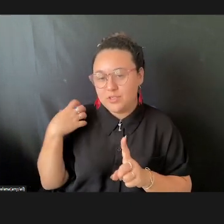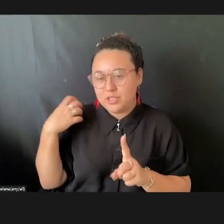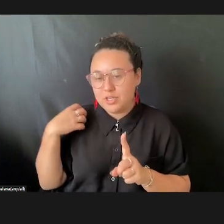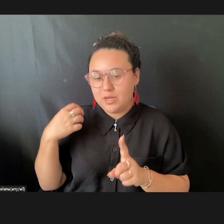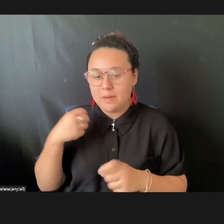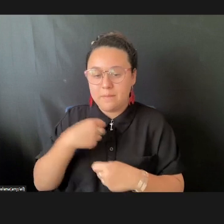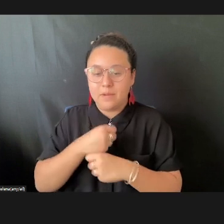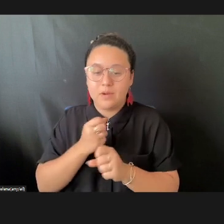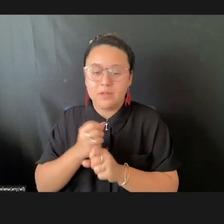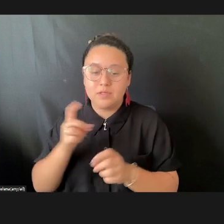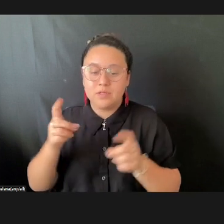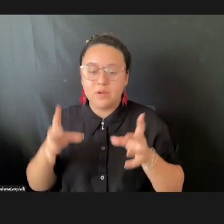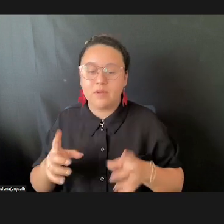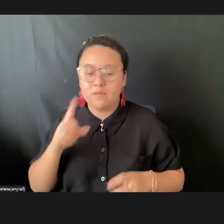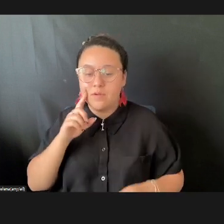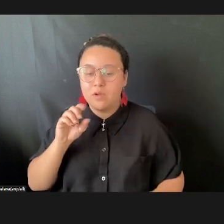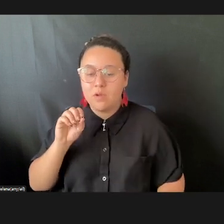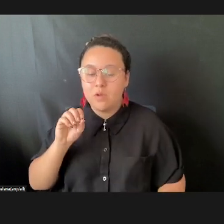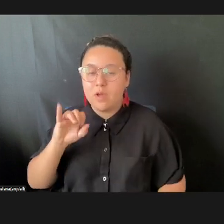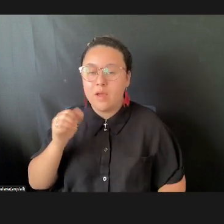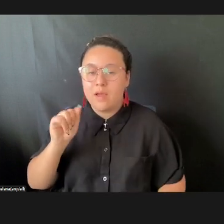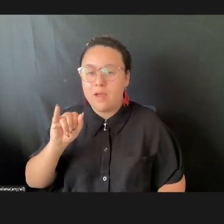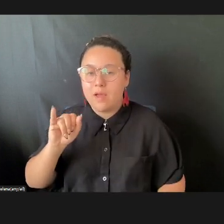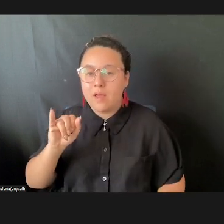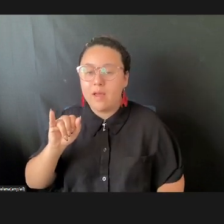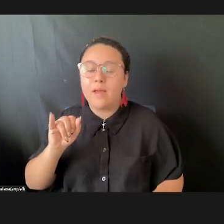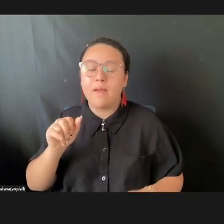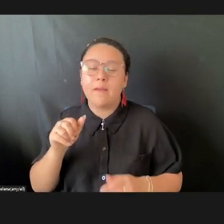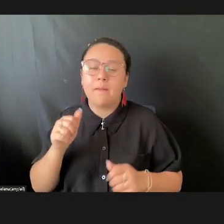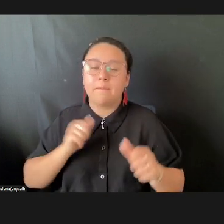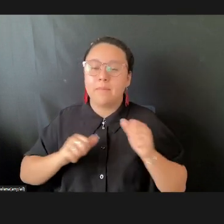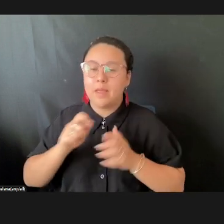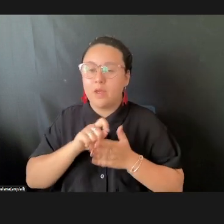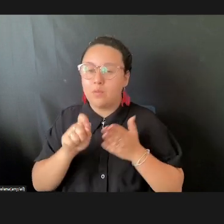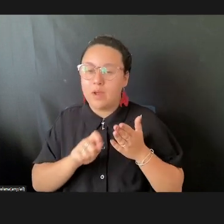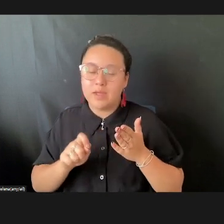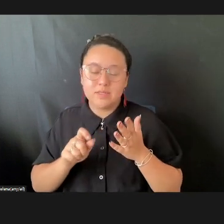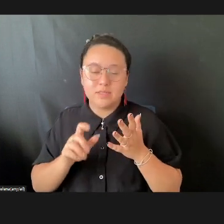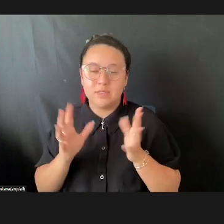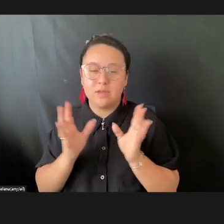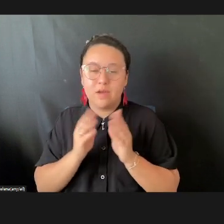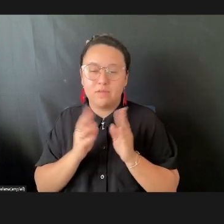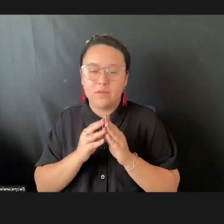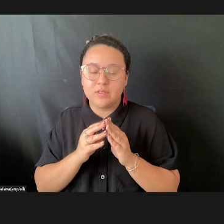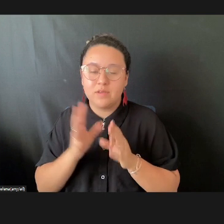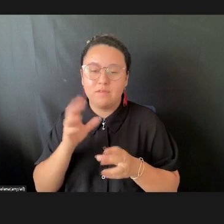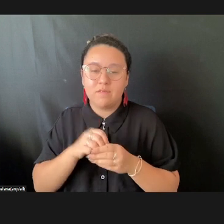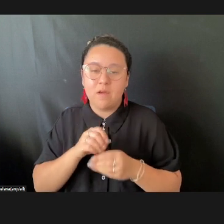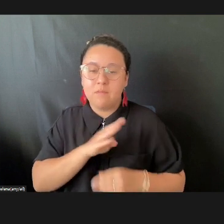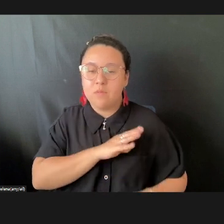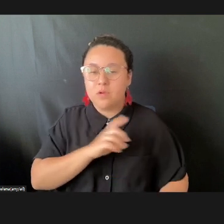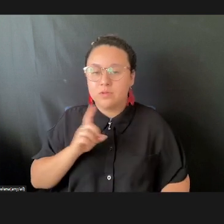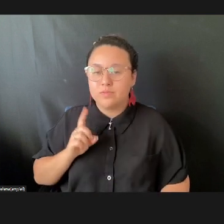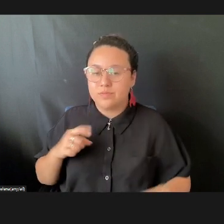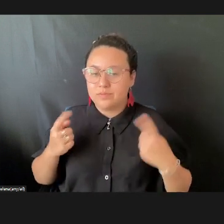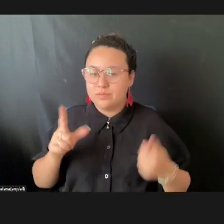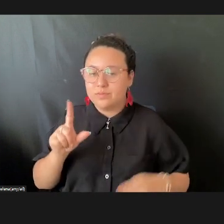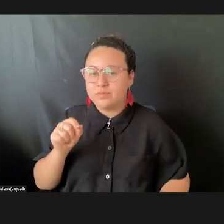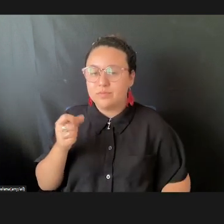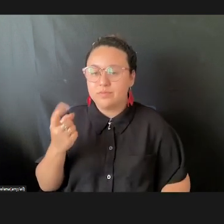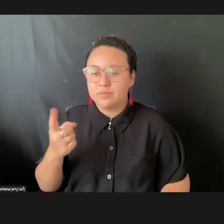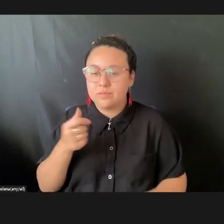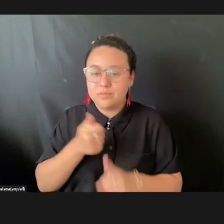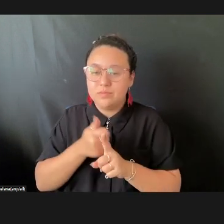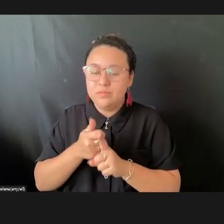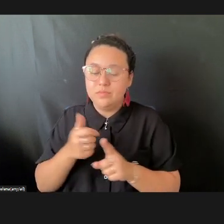producing director of the Ojai Playwrights Conference for 10 years and has been on their board of directors since 2011. And as the owner